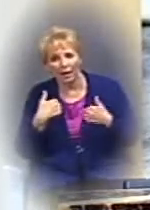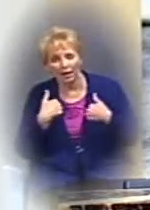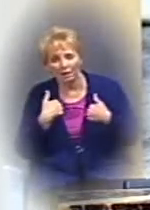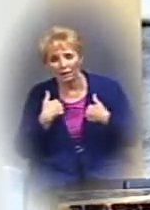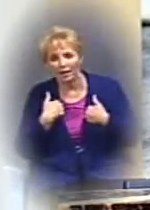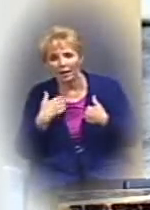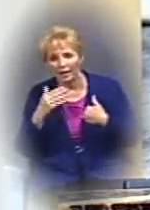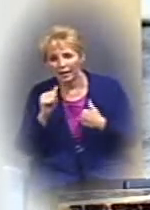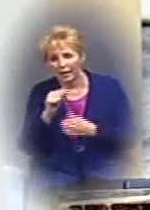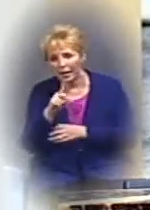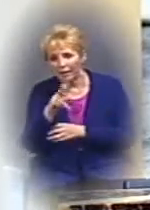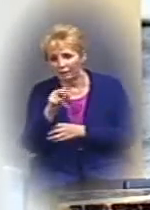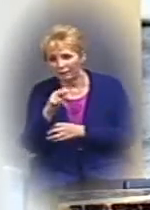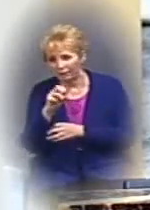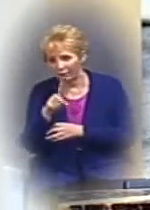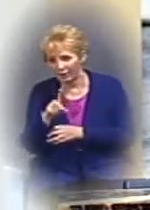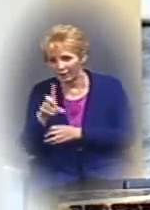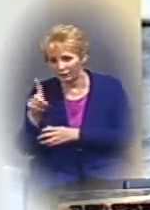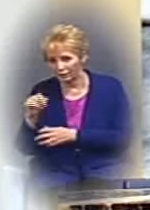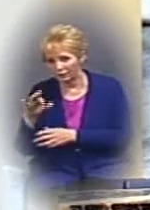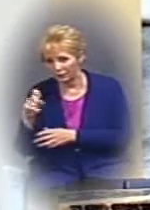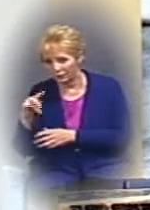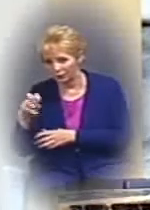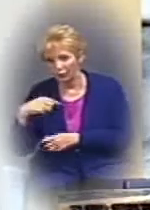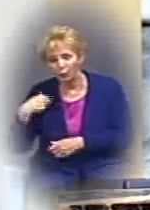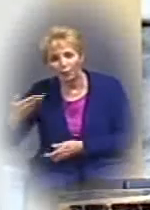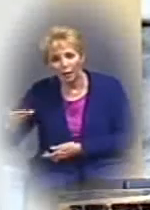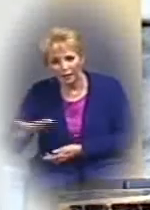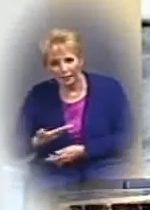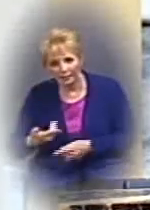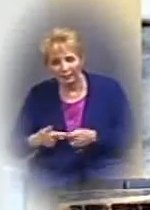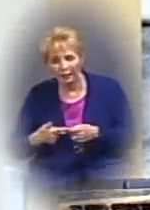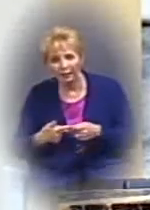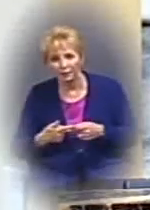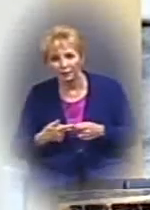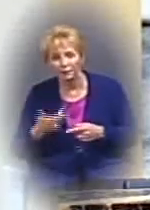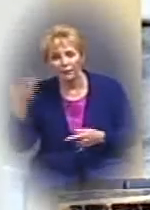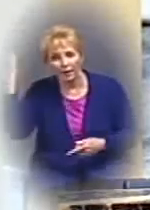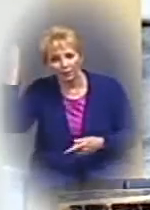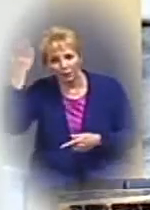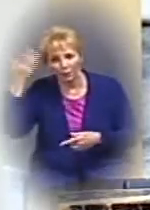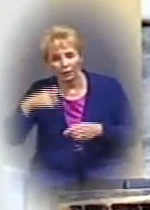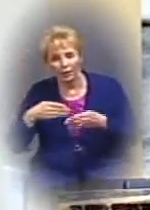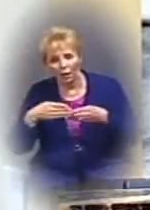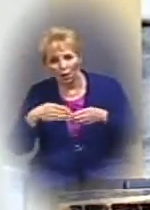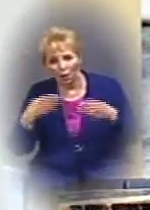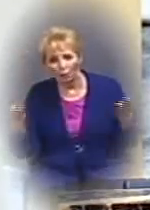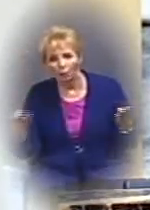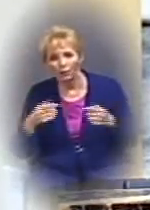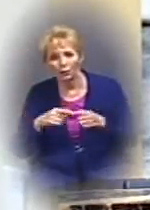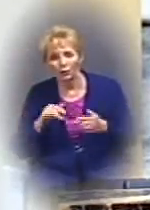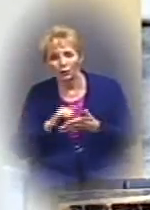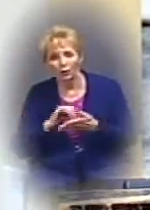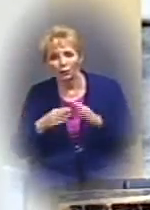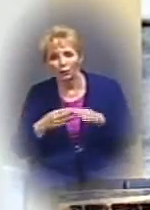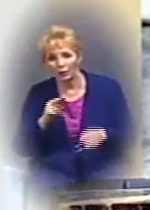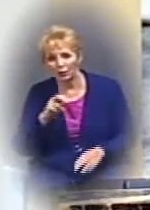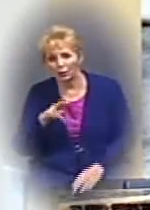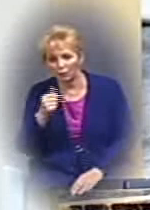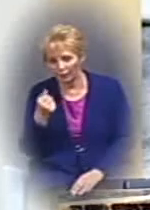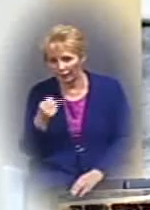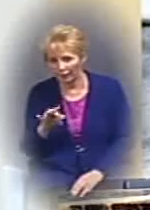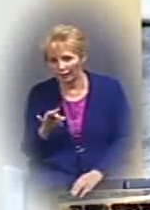directives. And so we will be hosting what we call The Gift, a presentation open to the community on November the